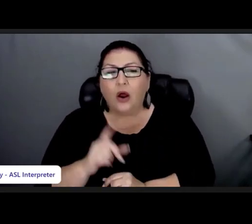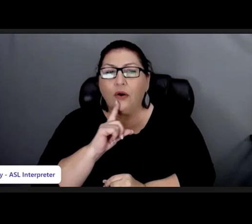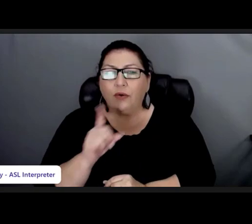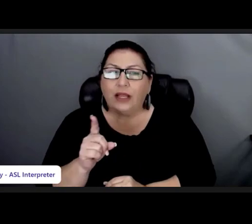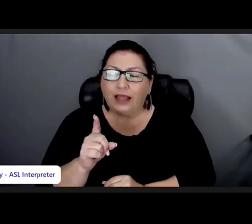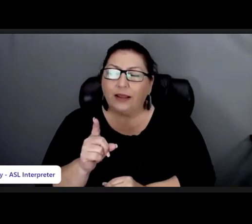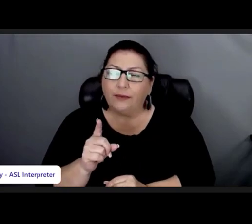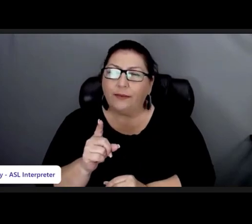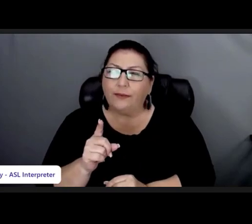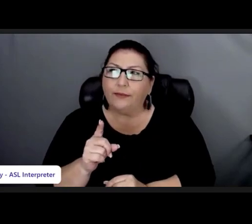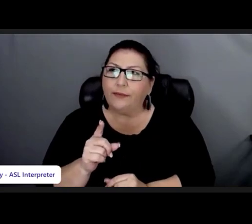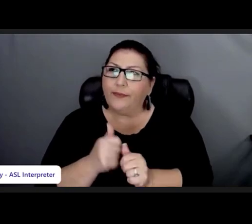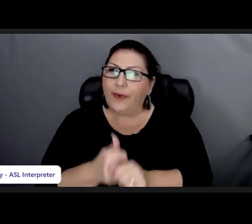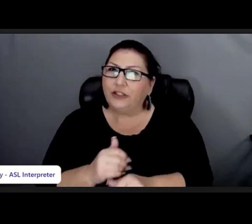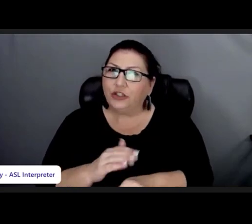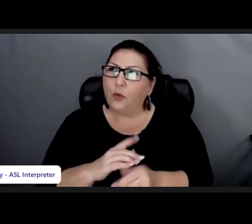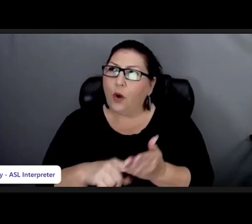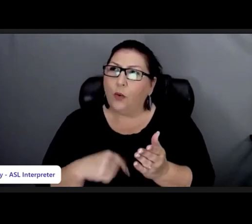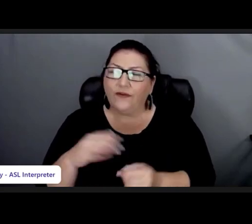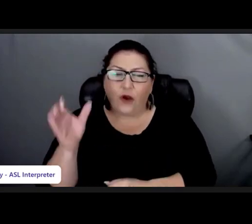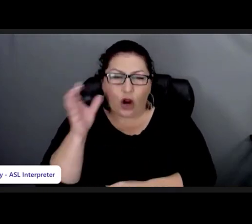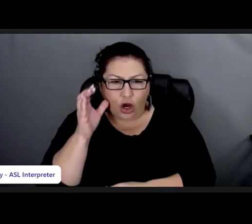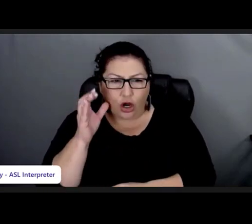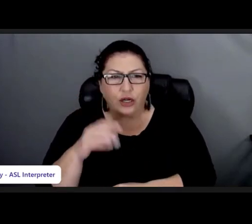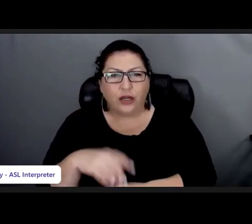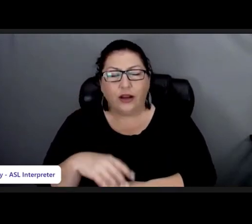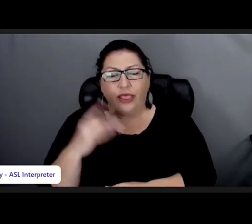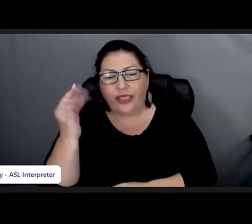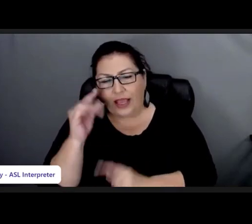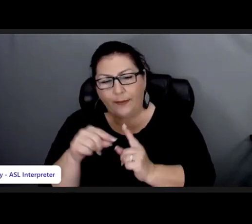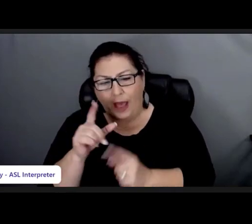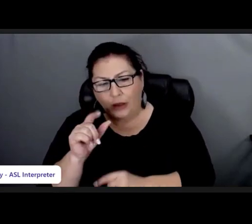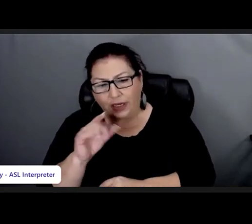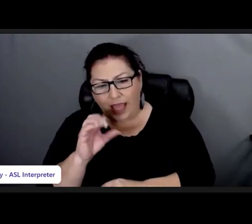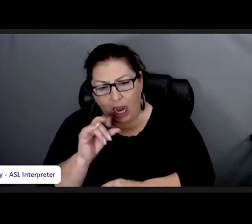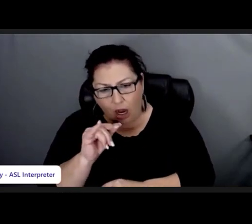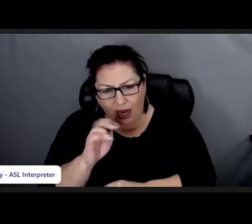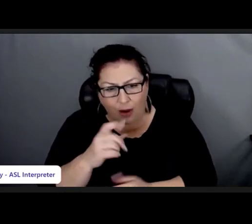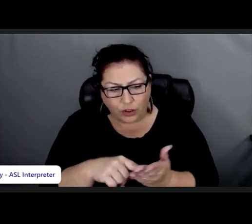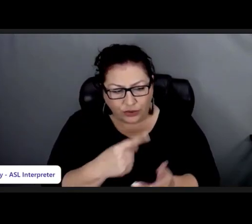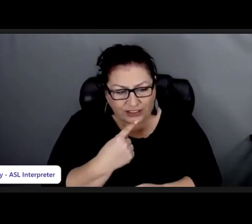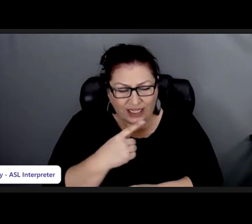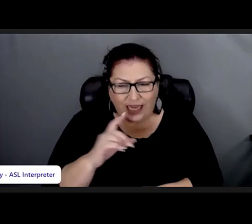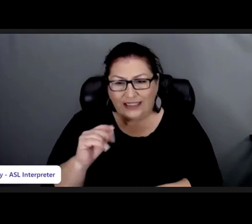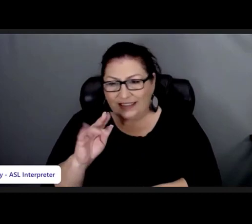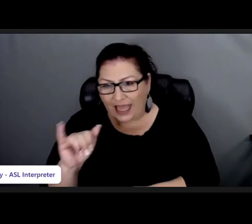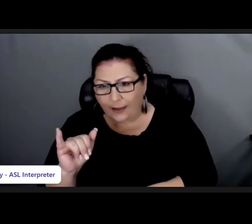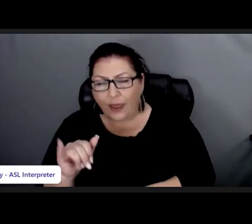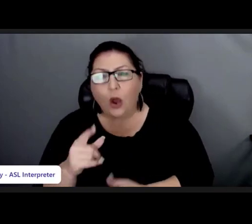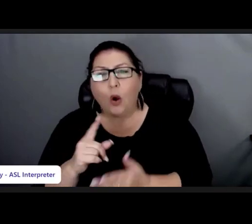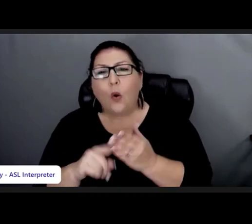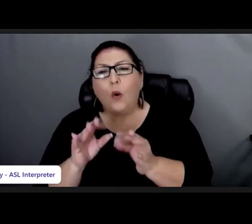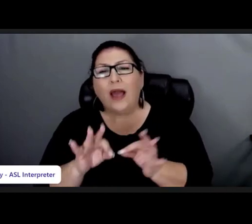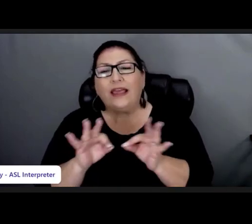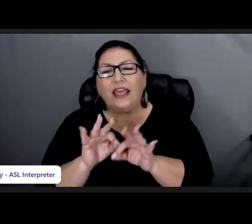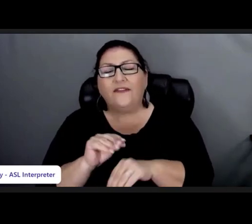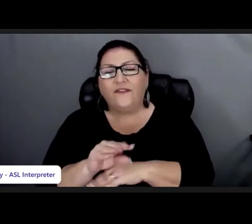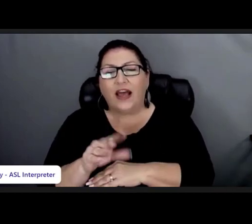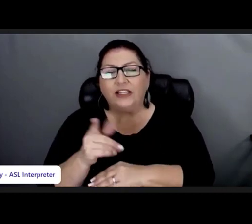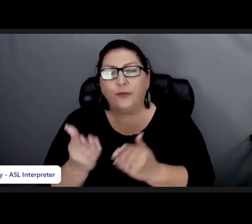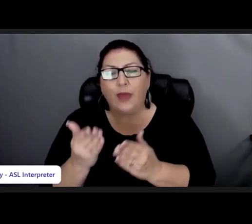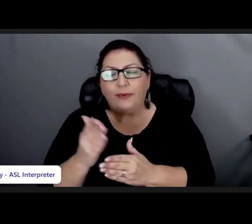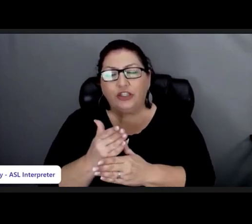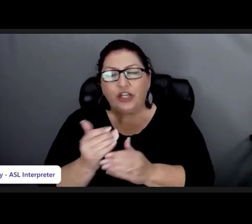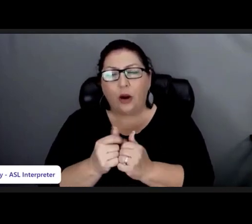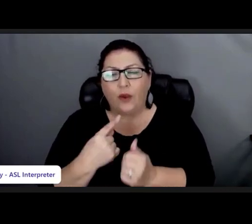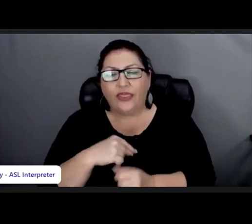the beginning when Carolyn was speaking, thinking through what Tammy has spoken about, what key advice might you share with those who are listening